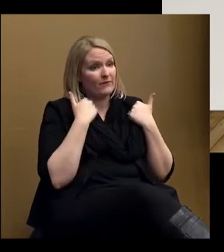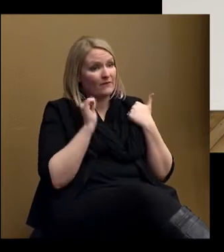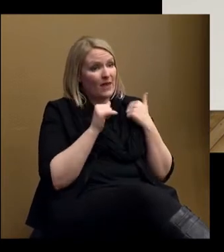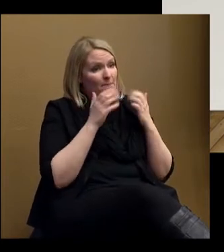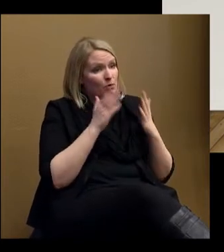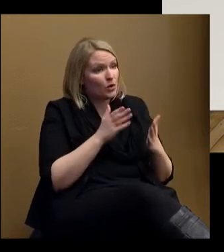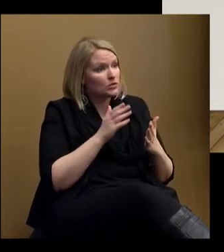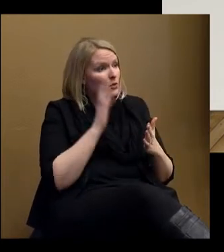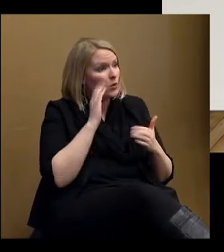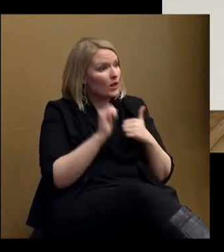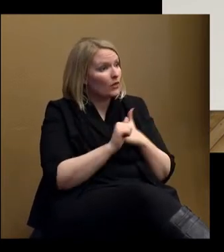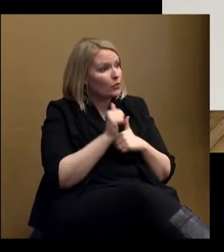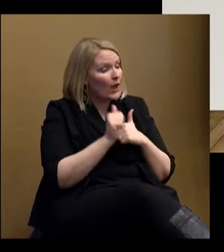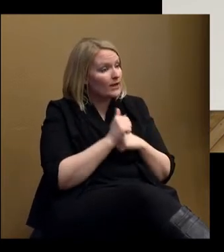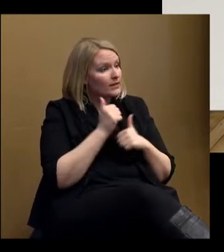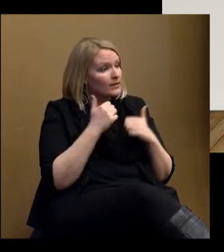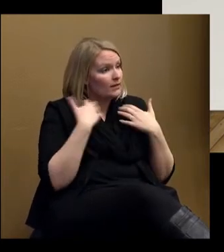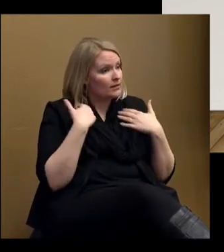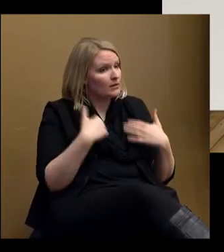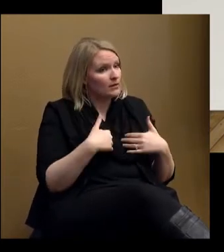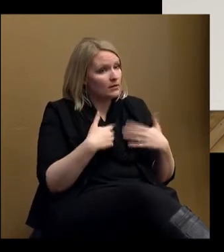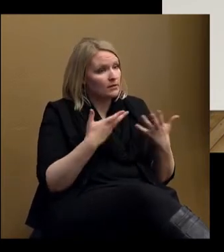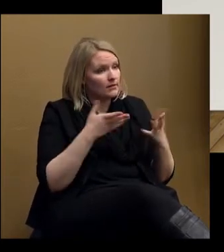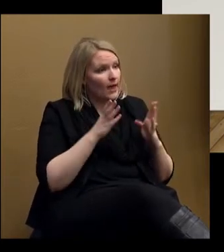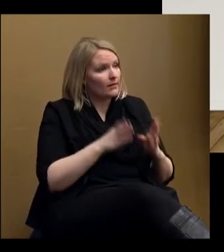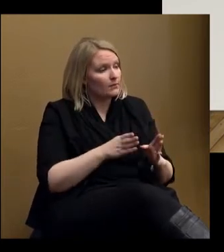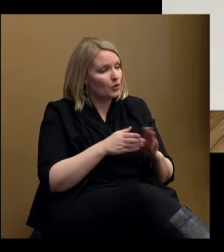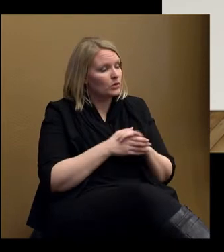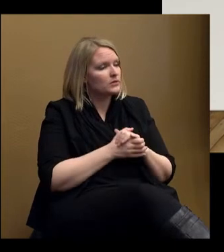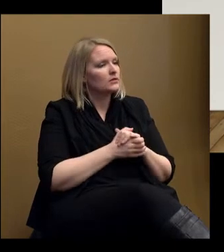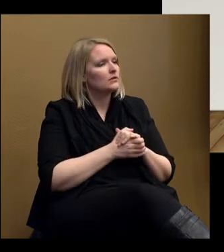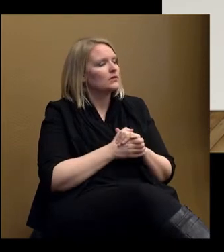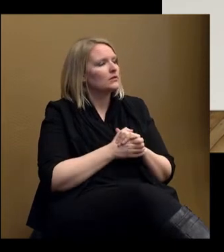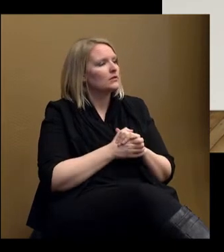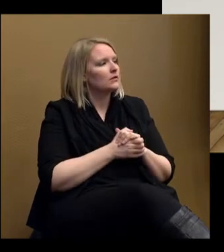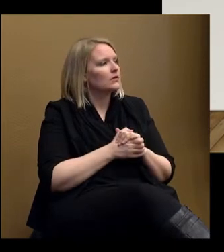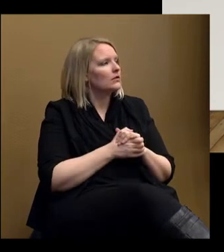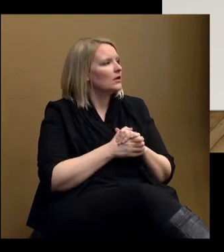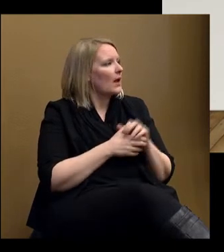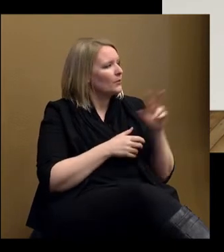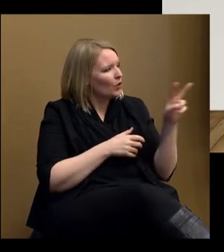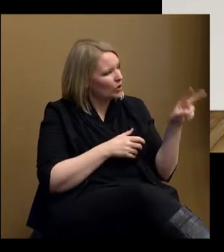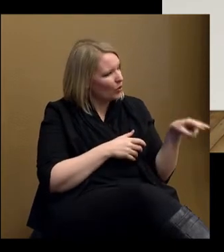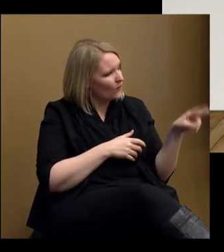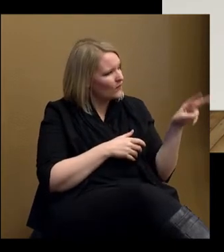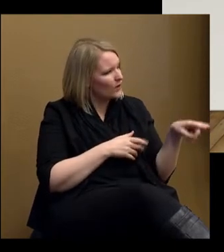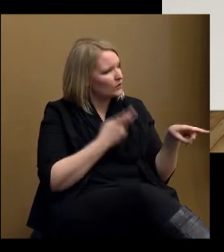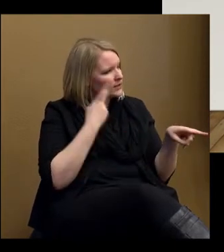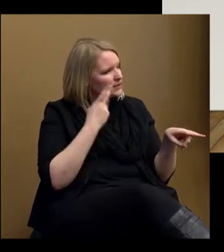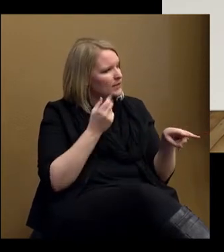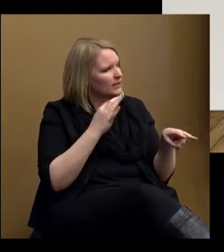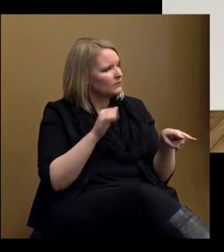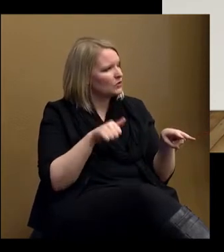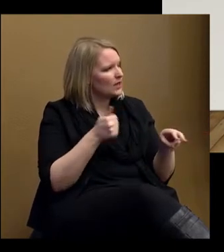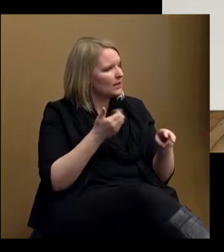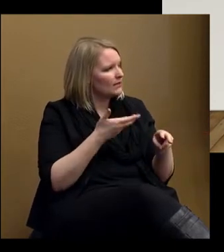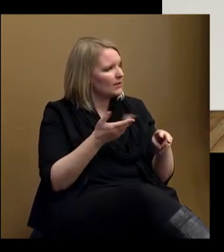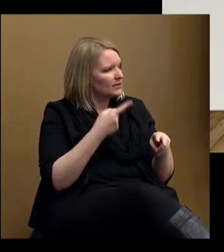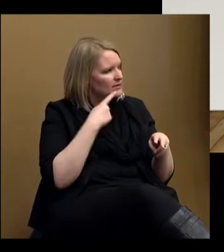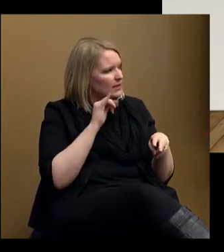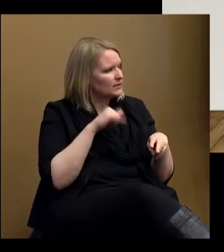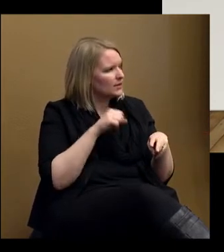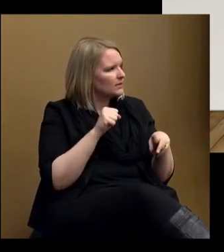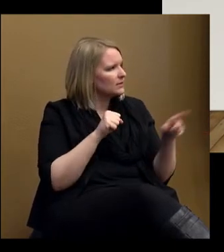behavior threaten the physical well-being of the individual? I keep looking over there to see if there's any yeses on